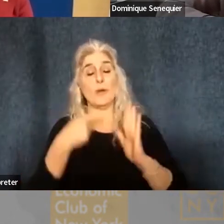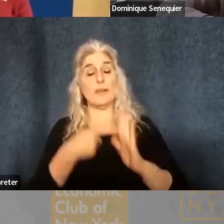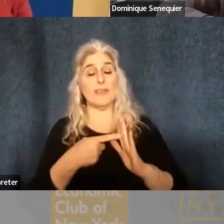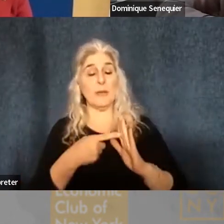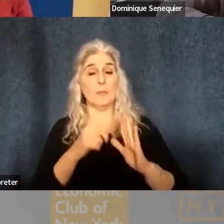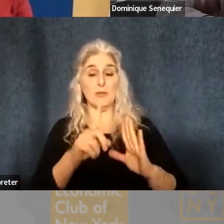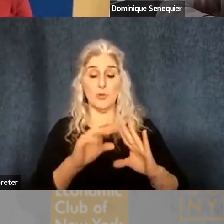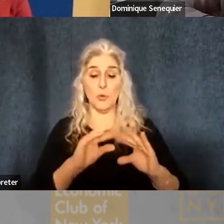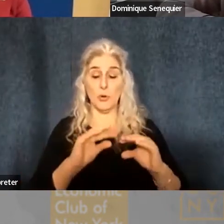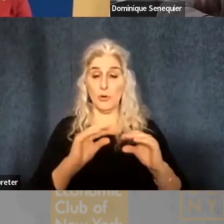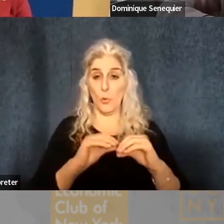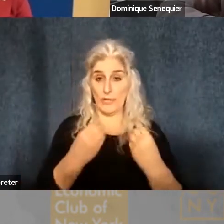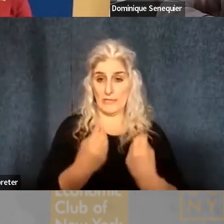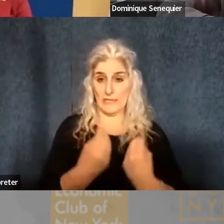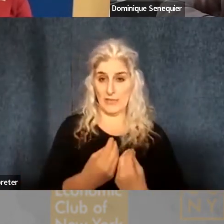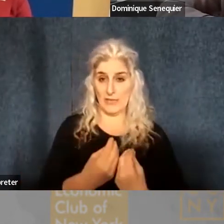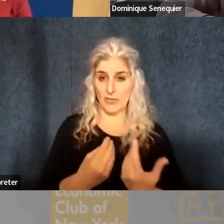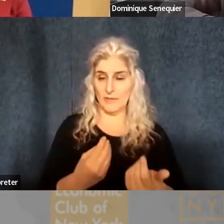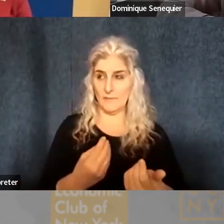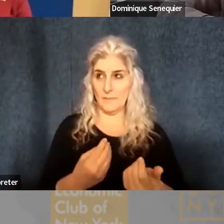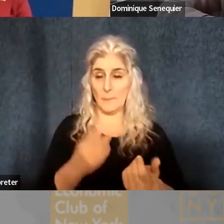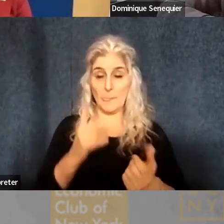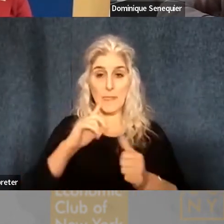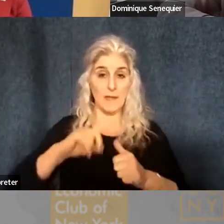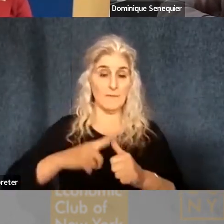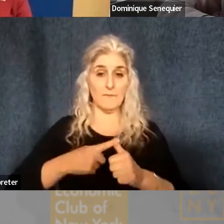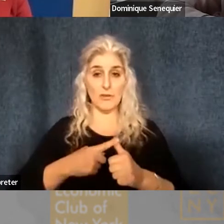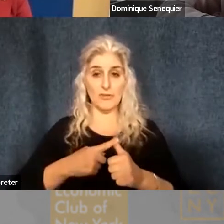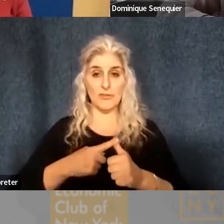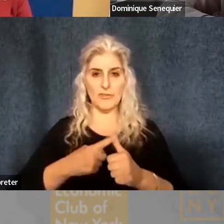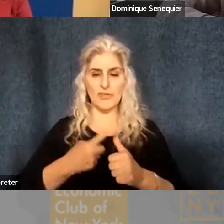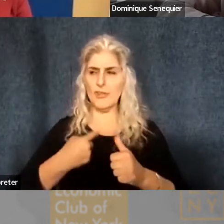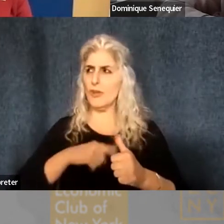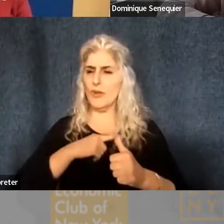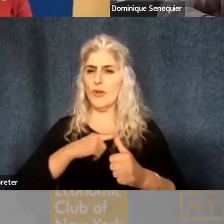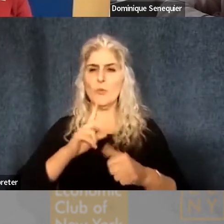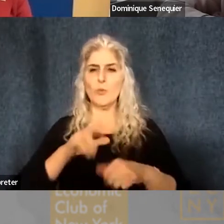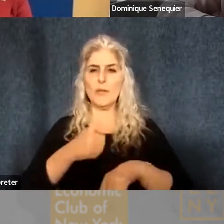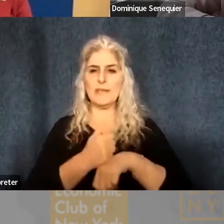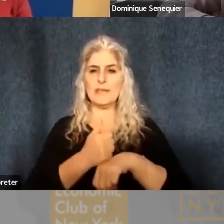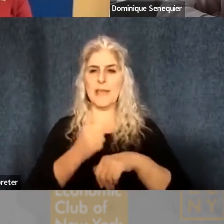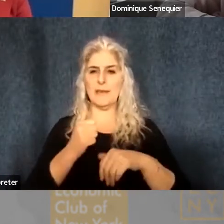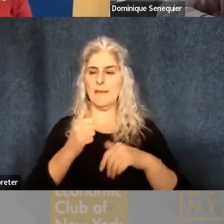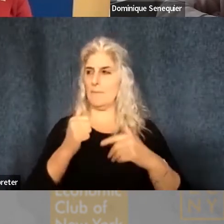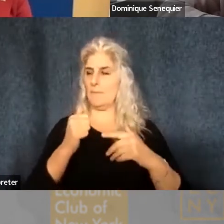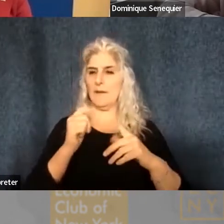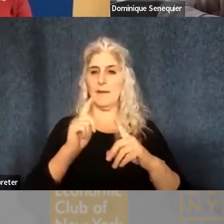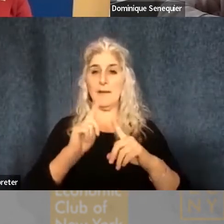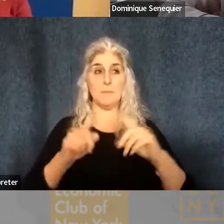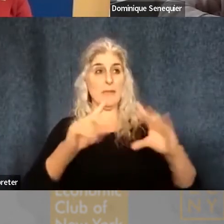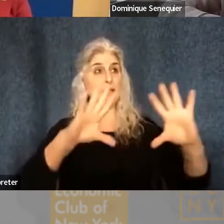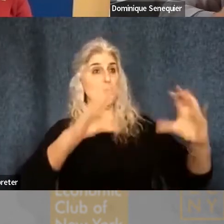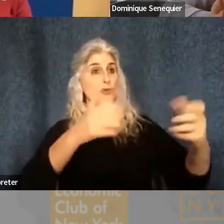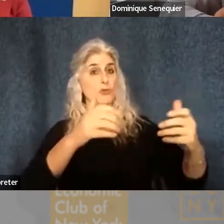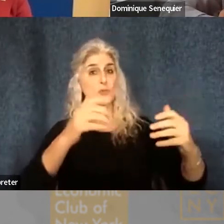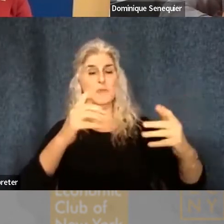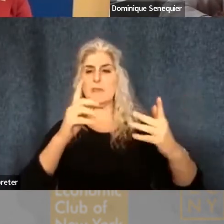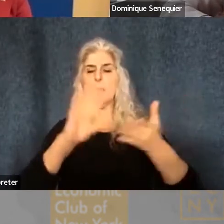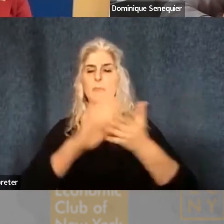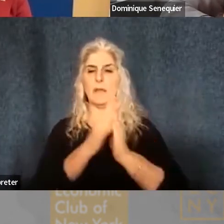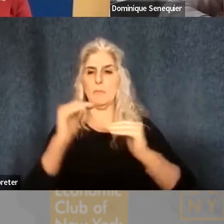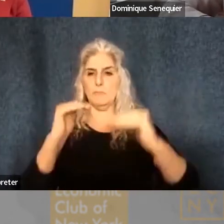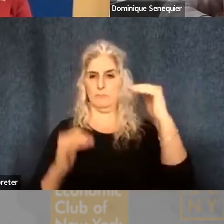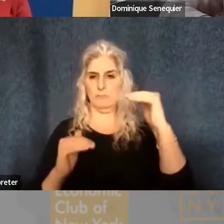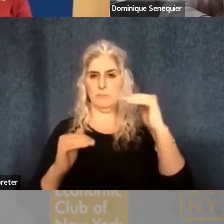organization, first will create some inequality between big groups. Why? Because in